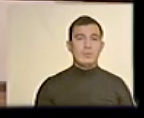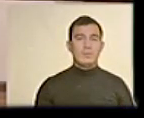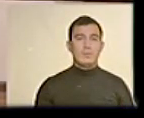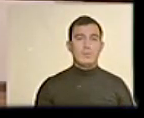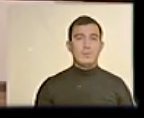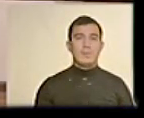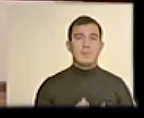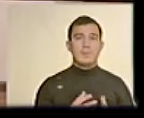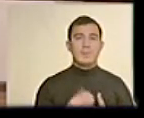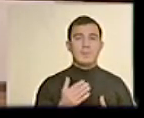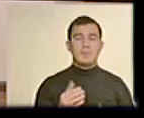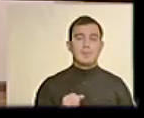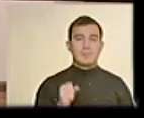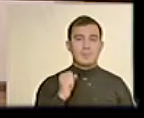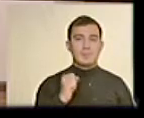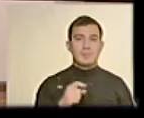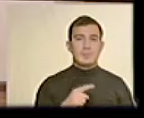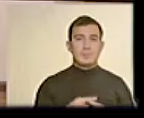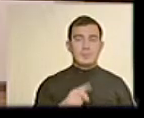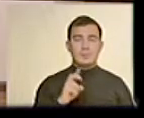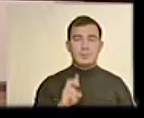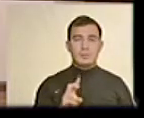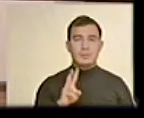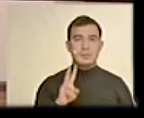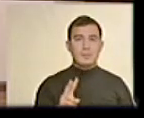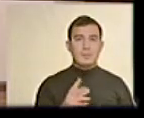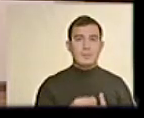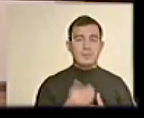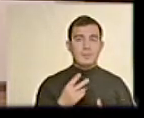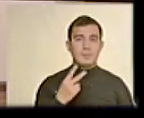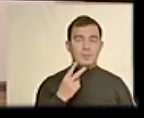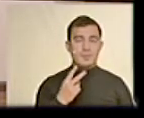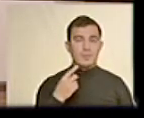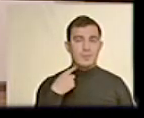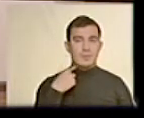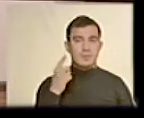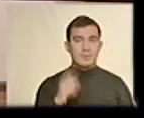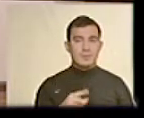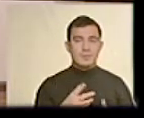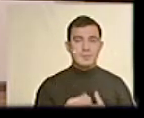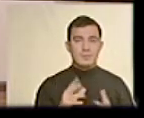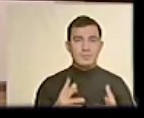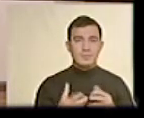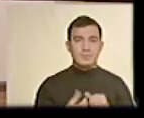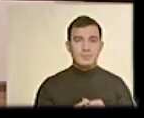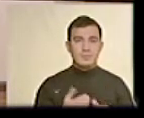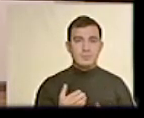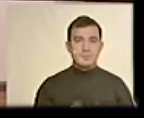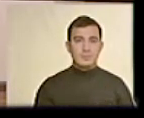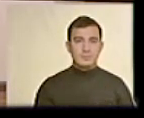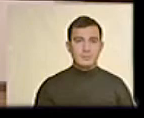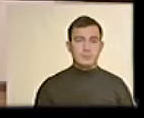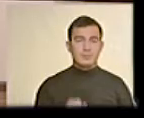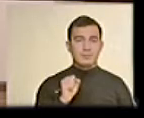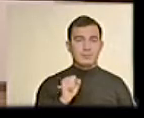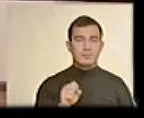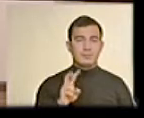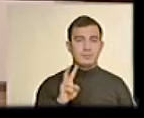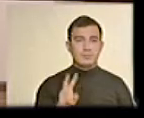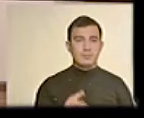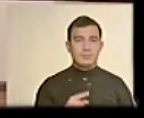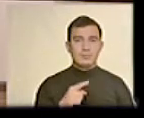A plus b ning kvadrati, ya'ni 2 son yig'indisining kvadrati a kvadrat